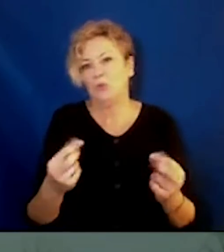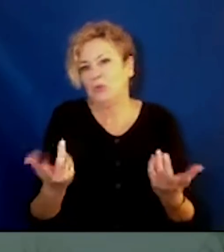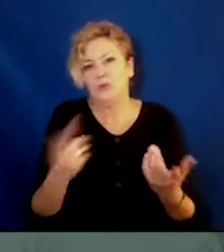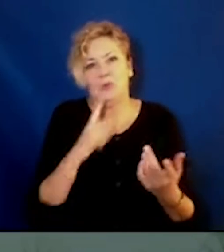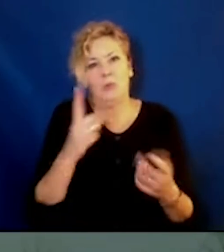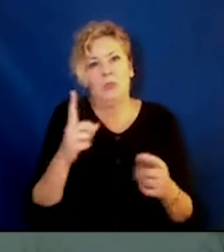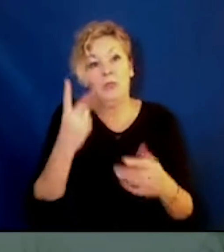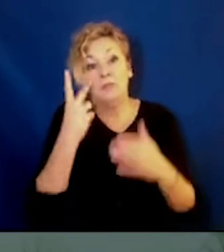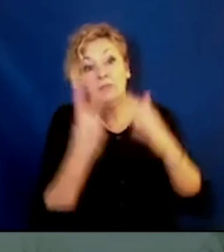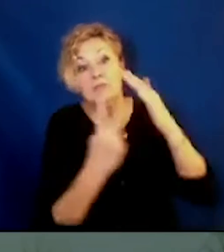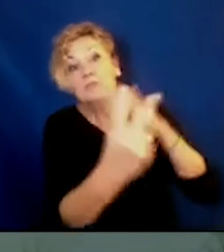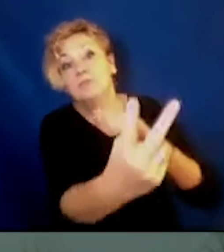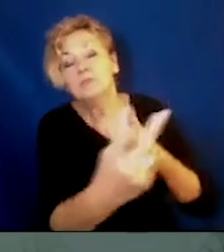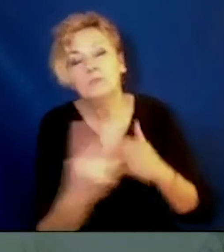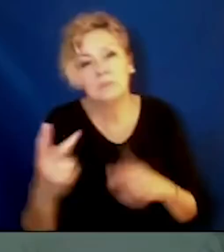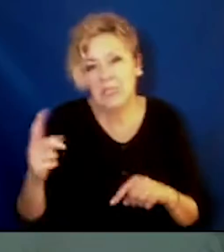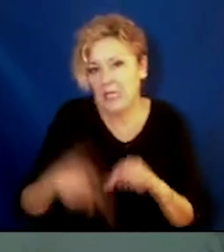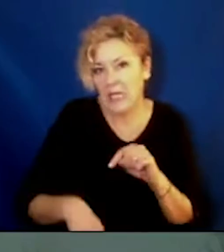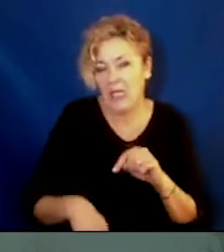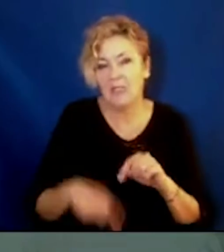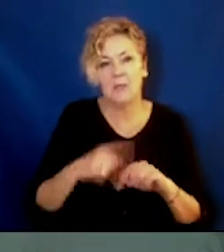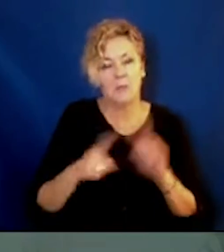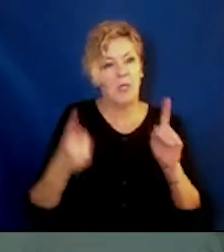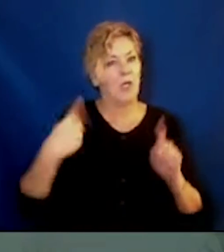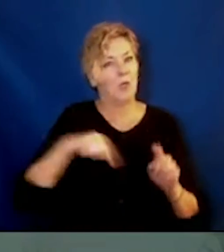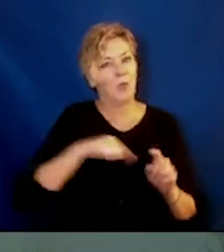the things that we do in British Columbia and, of course,